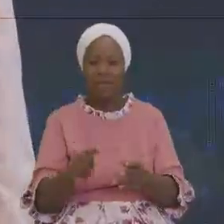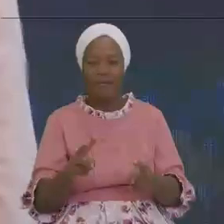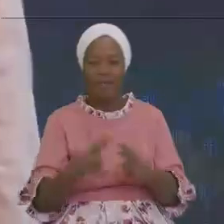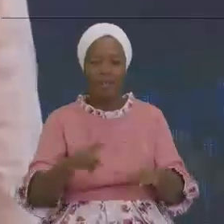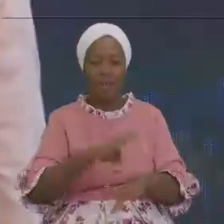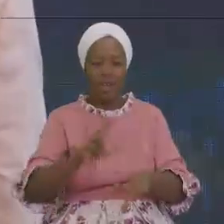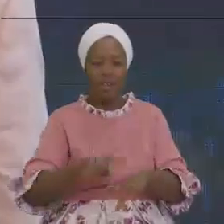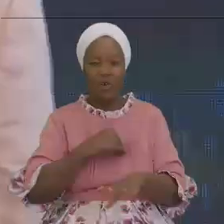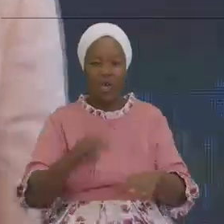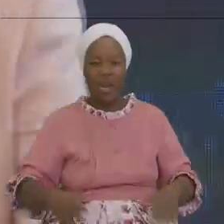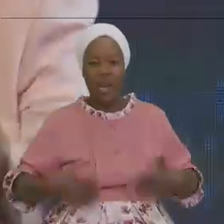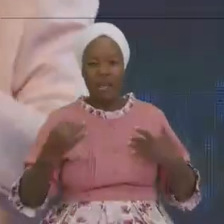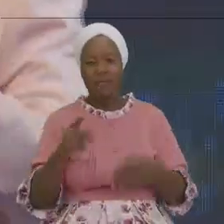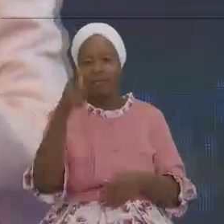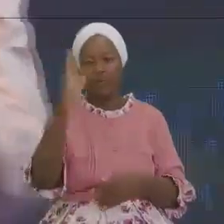God.